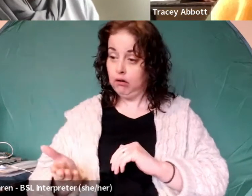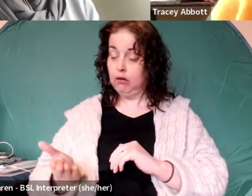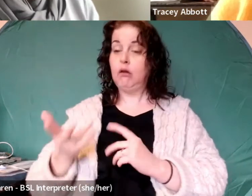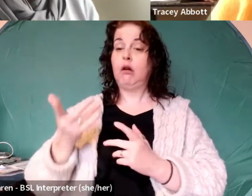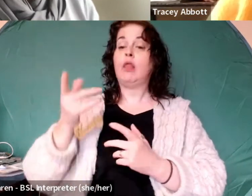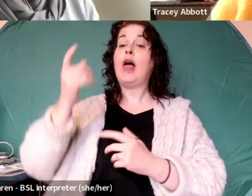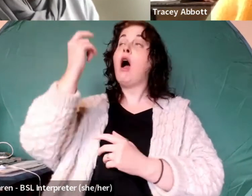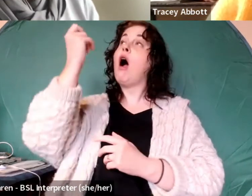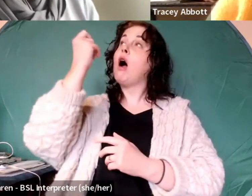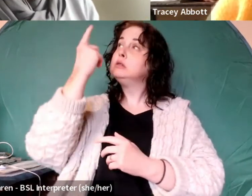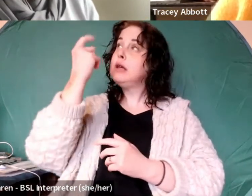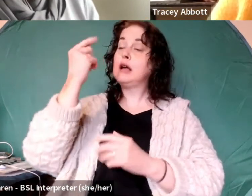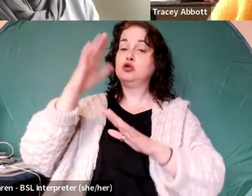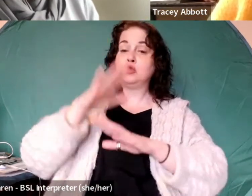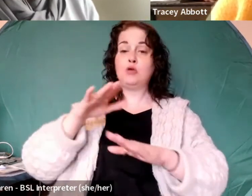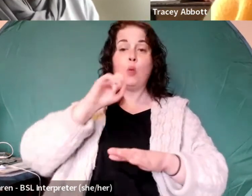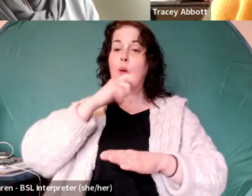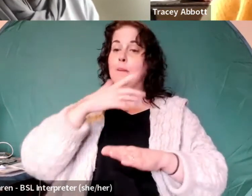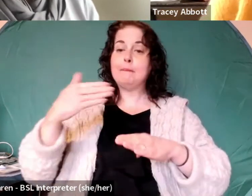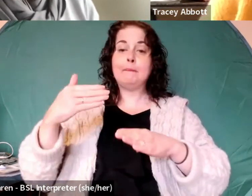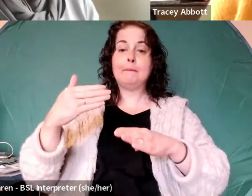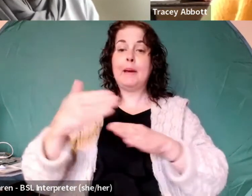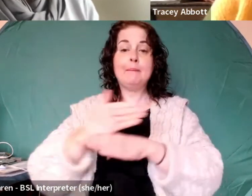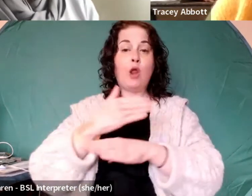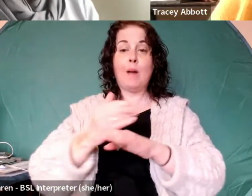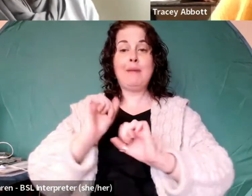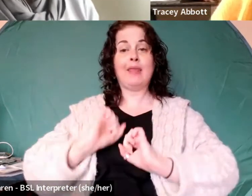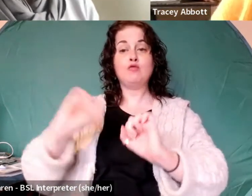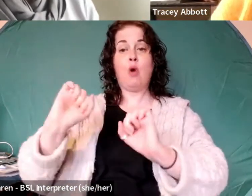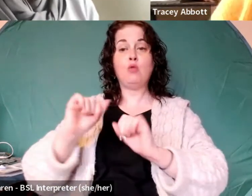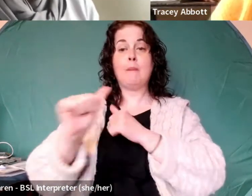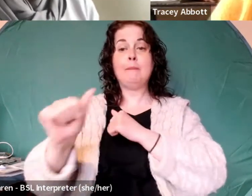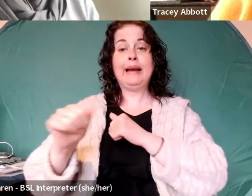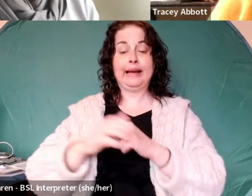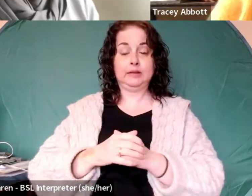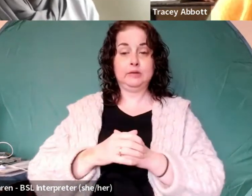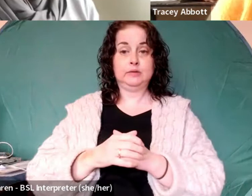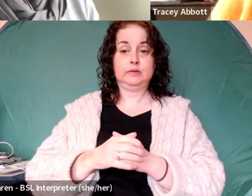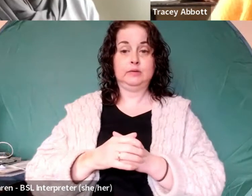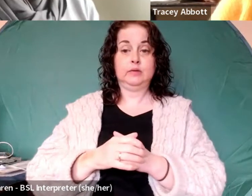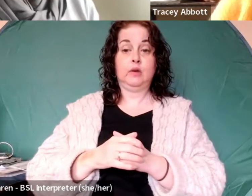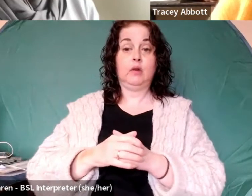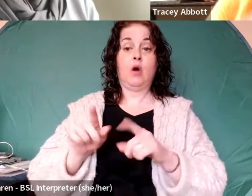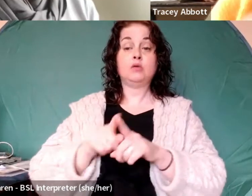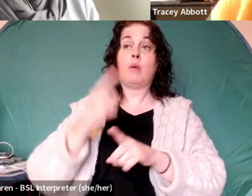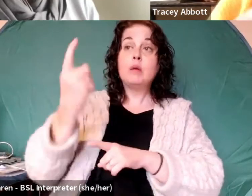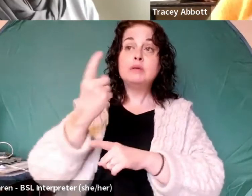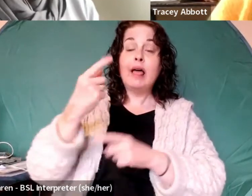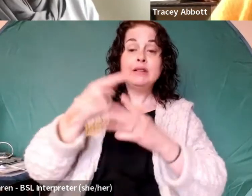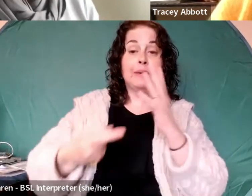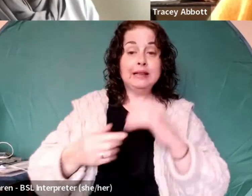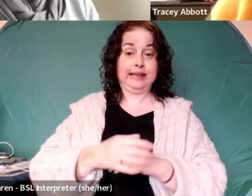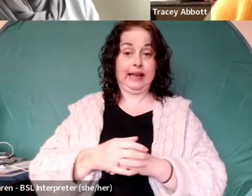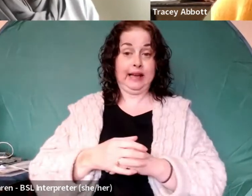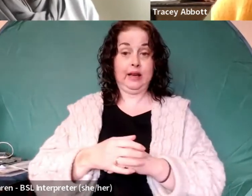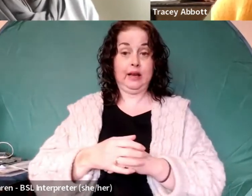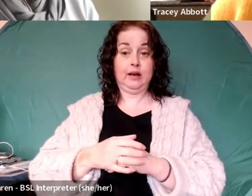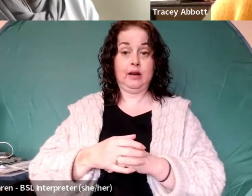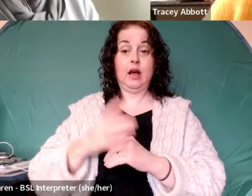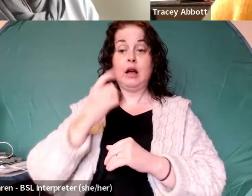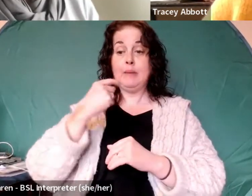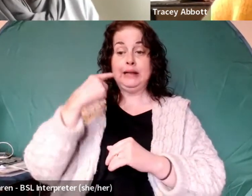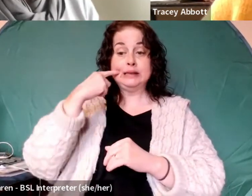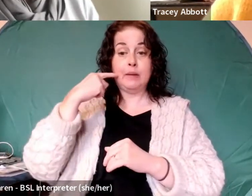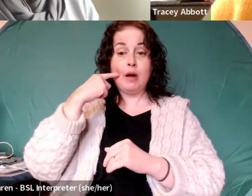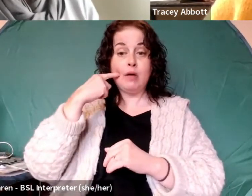They understand that their children wouldn't be employed by their own company, or where they themselves have a disability. Now, that could actually be simple as